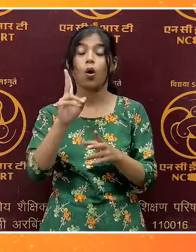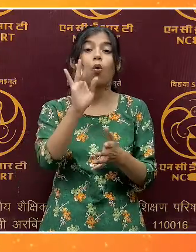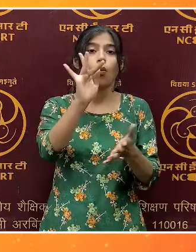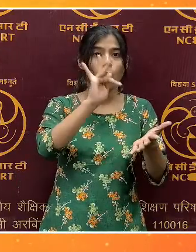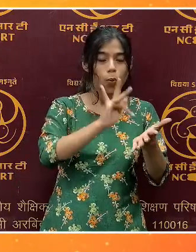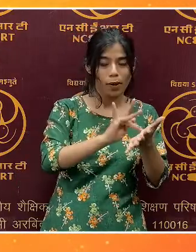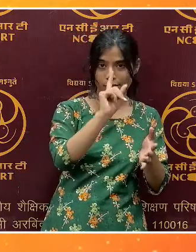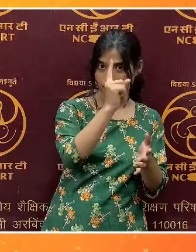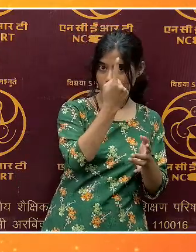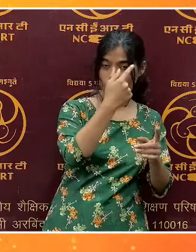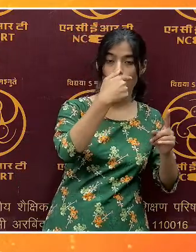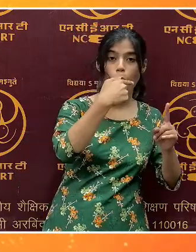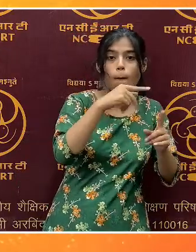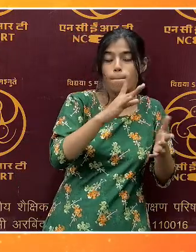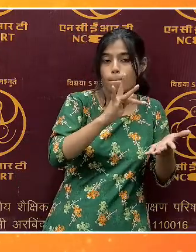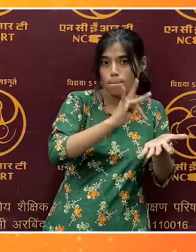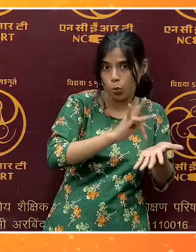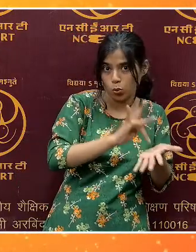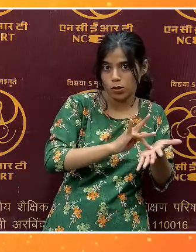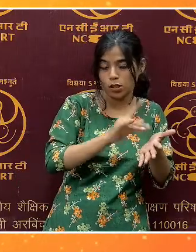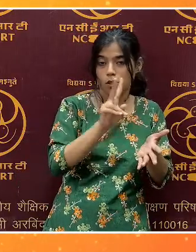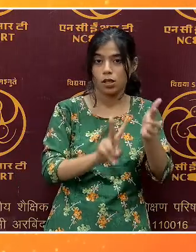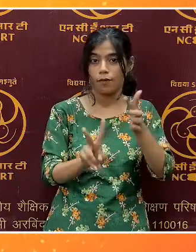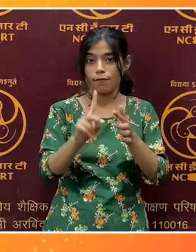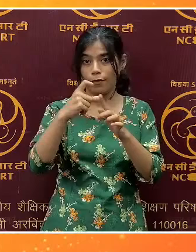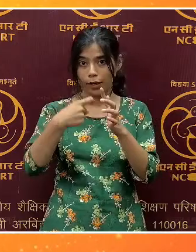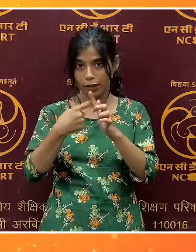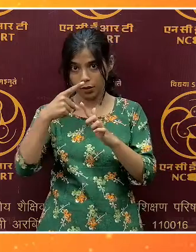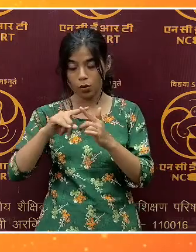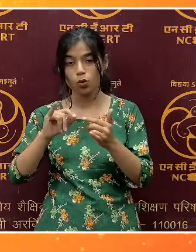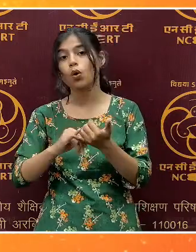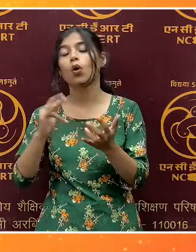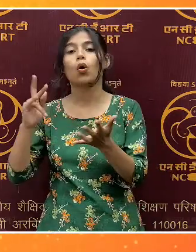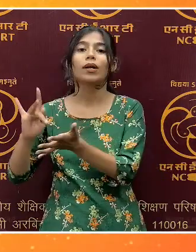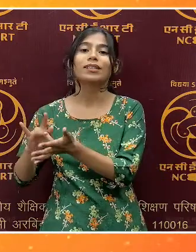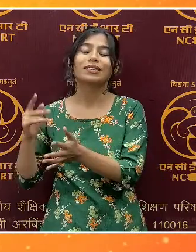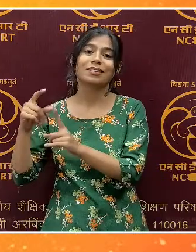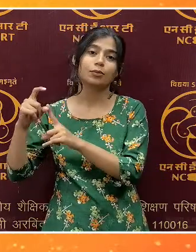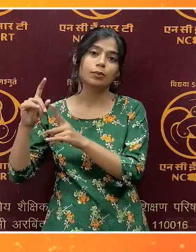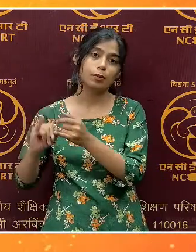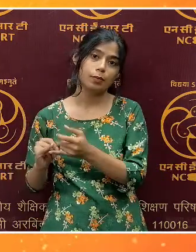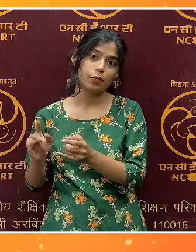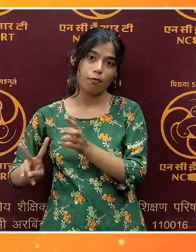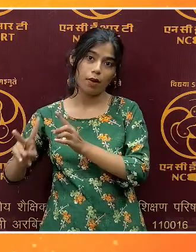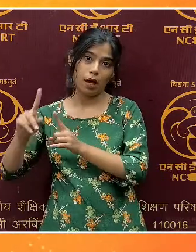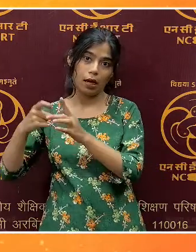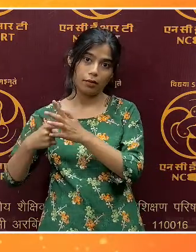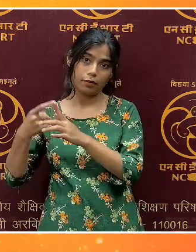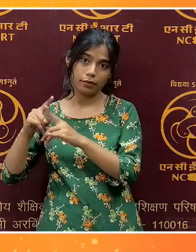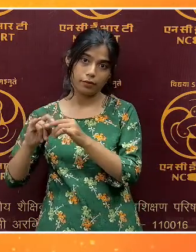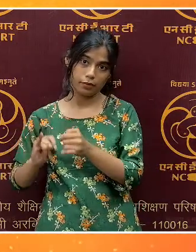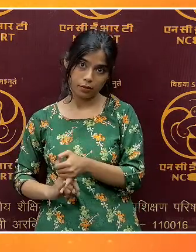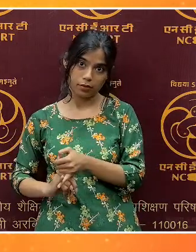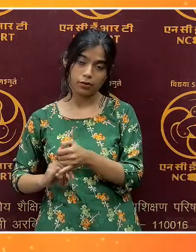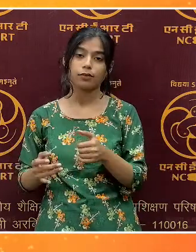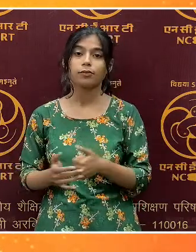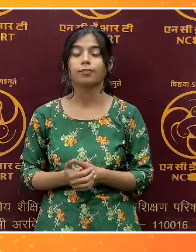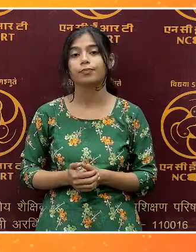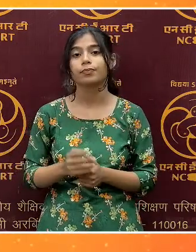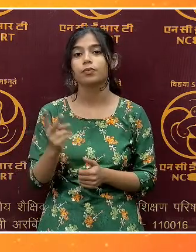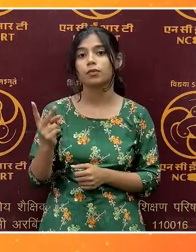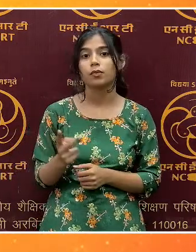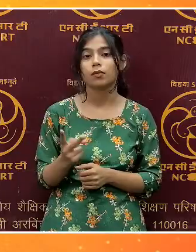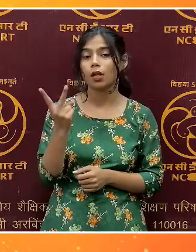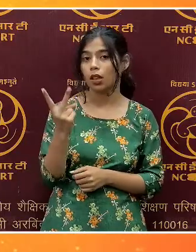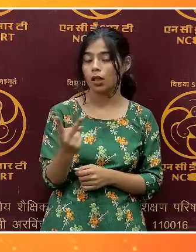vector. Sound similar, but there is a difference in the two, and we will try to bring out that difference.